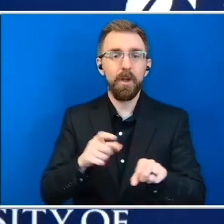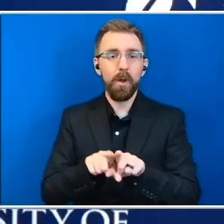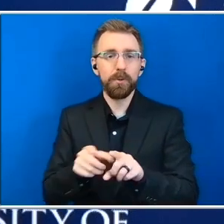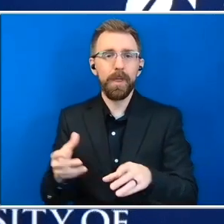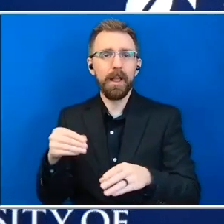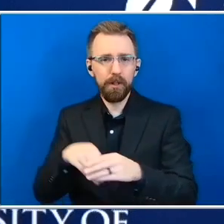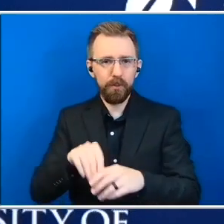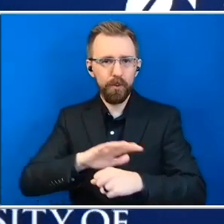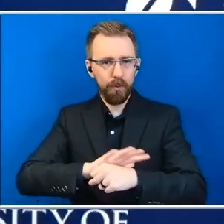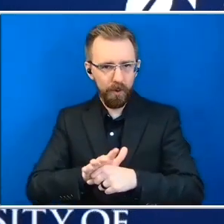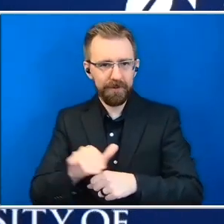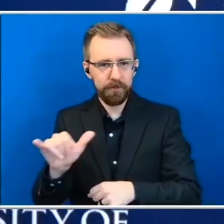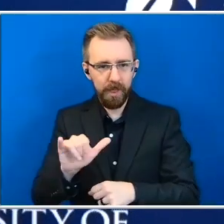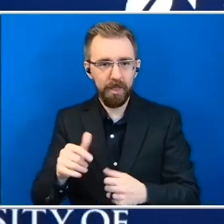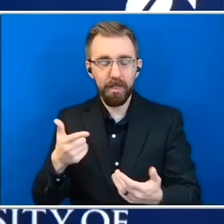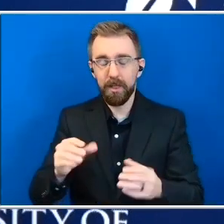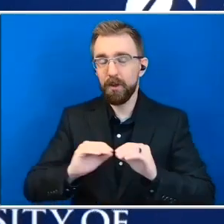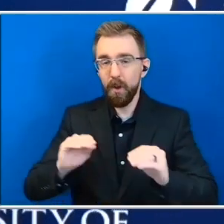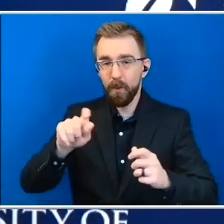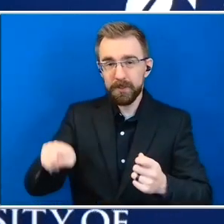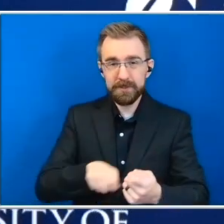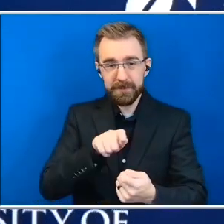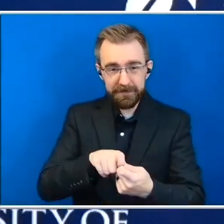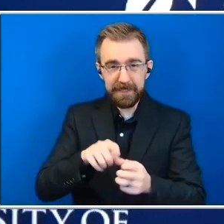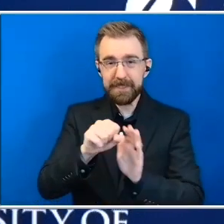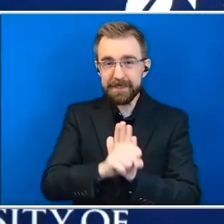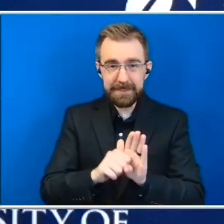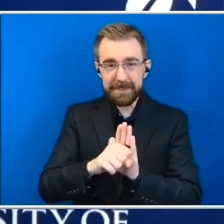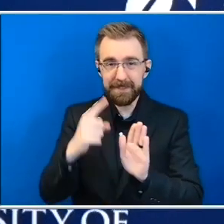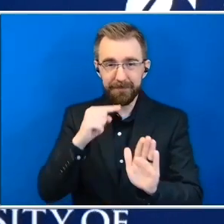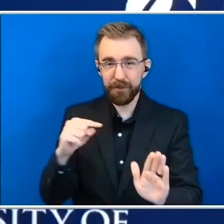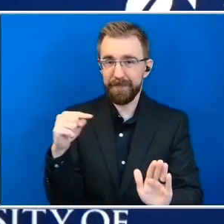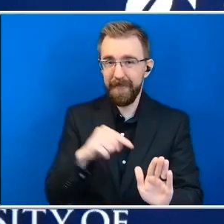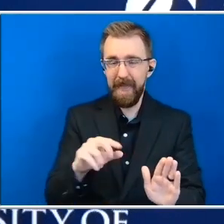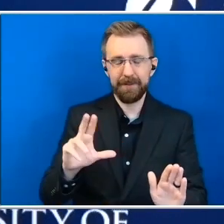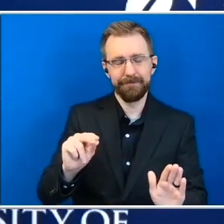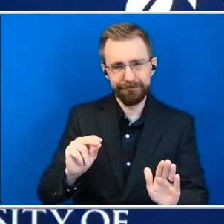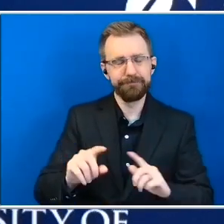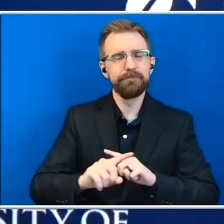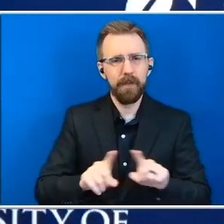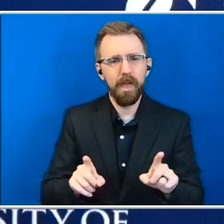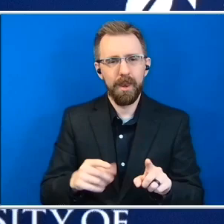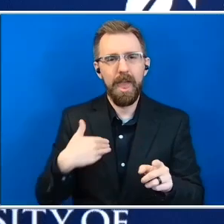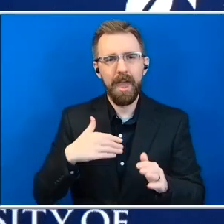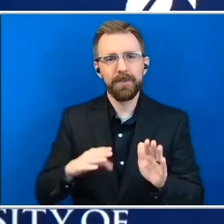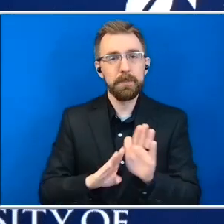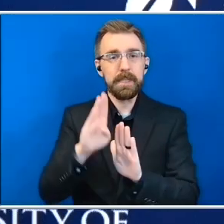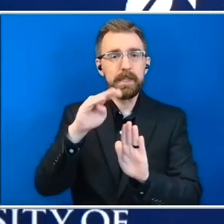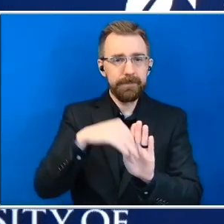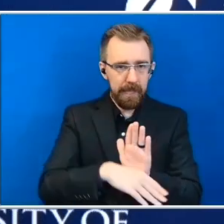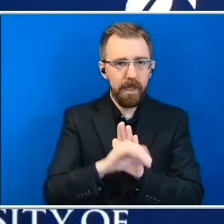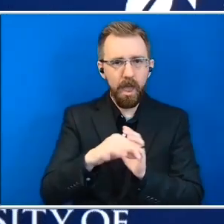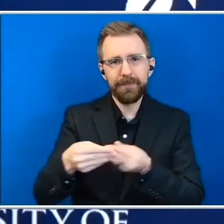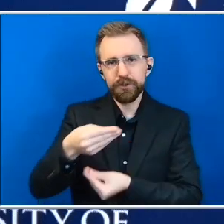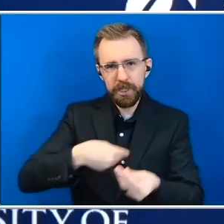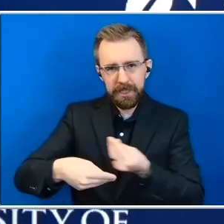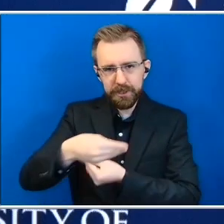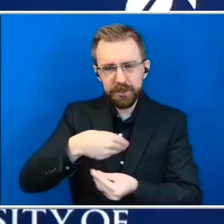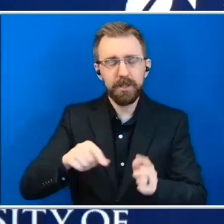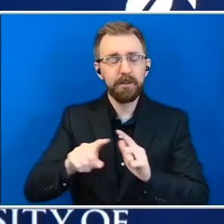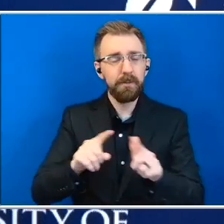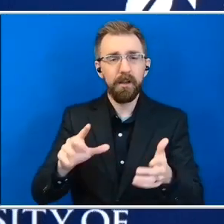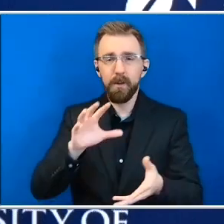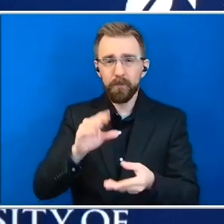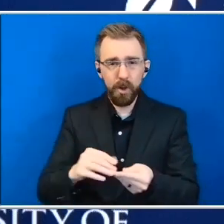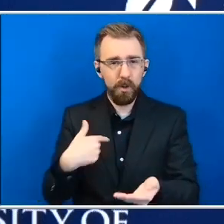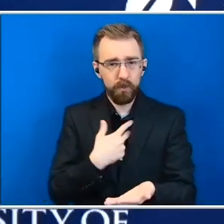although there is no specific seasonality to that. There are peaks and valleys of circulation. But overall, what we're seeing at the health